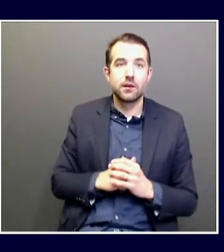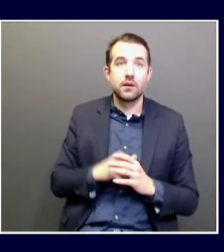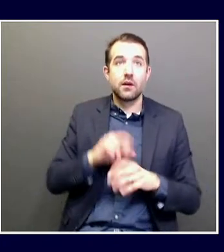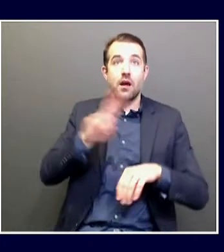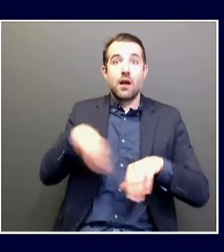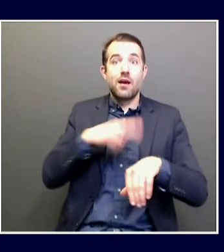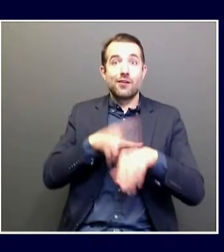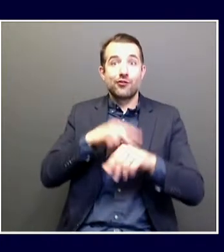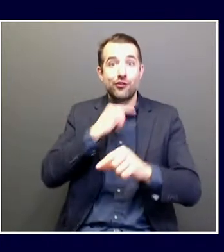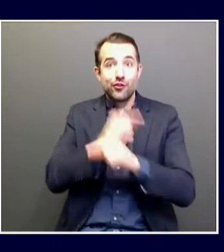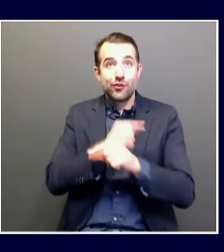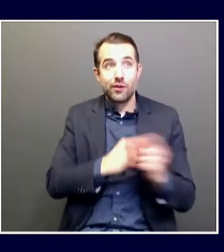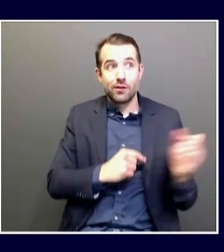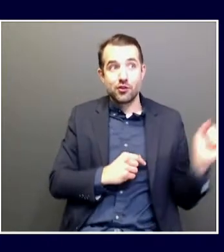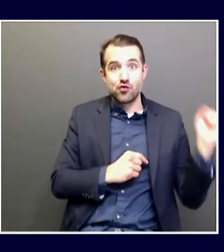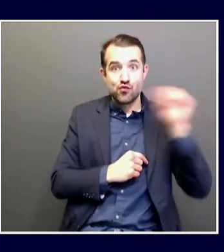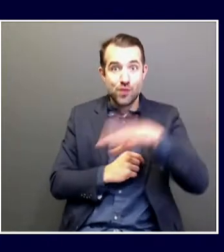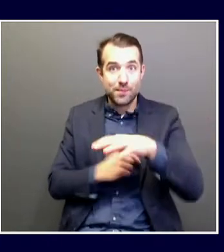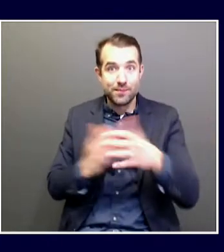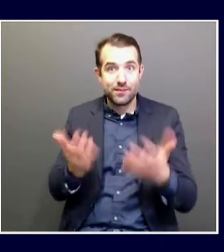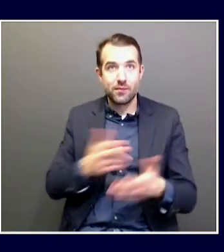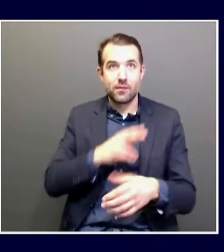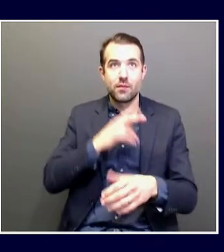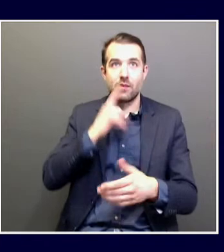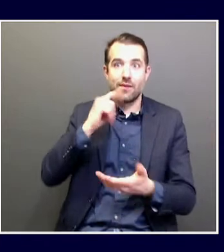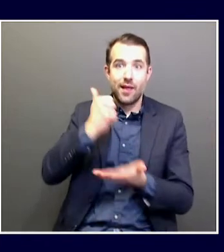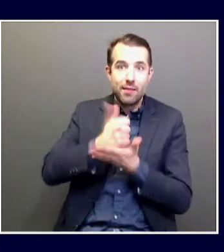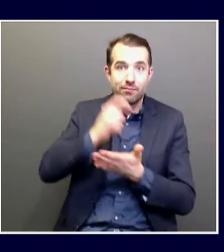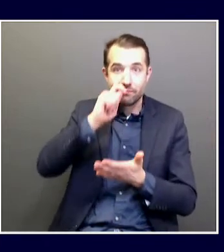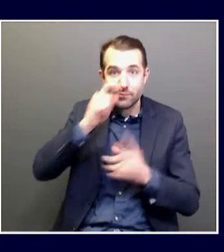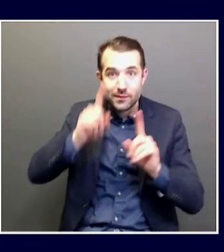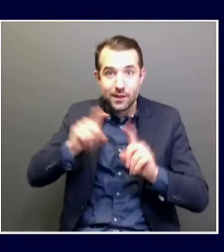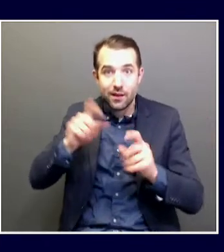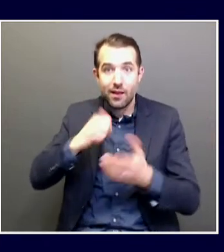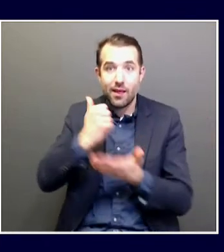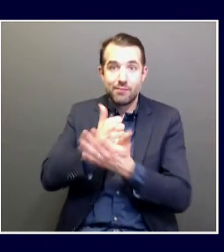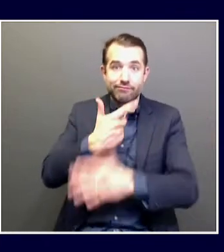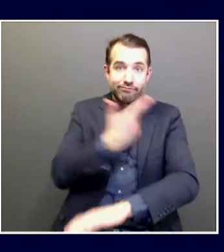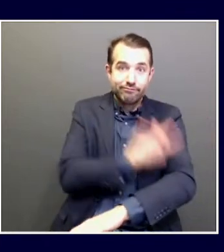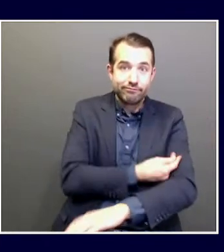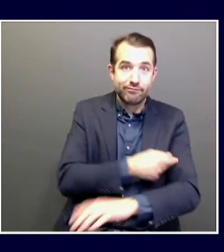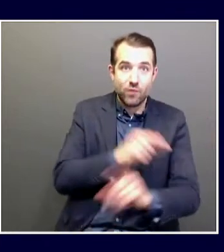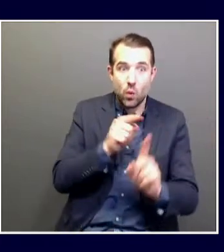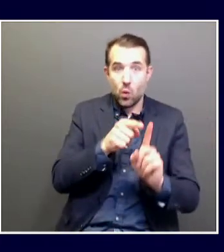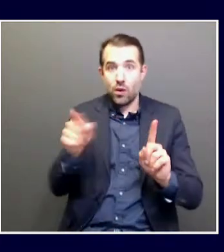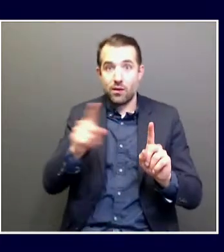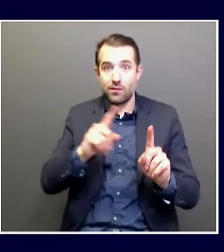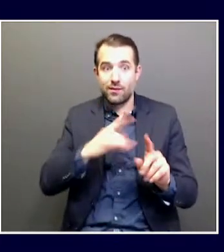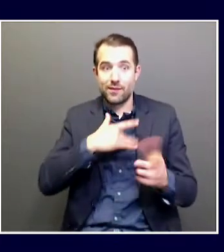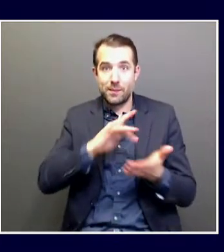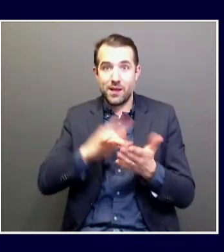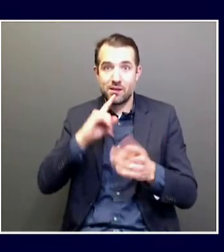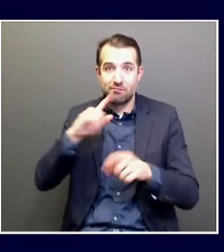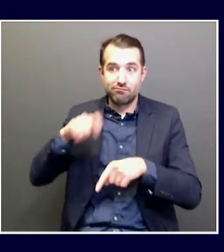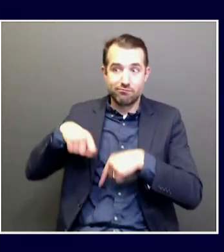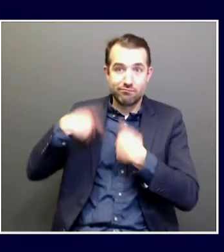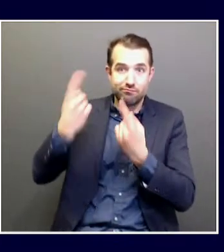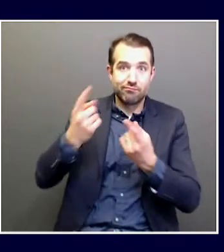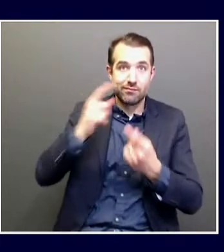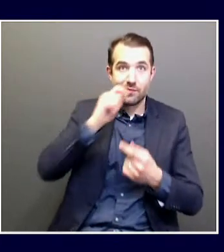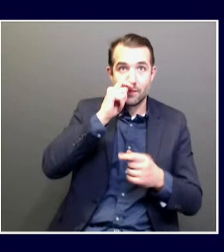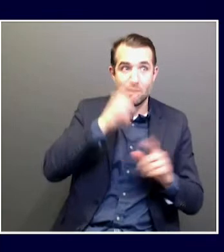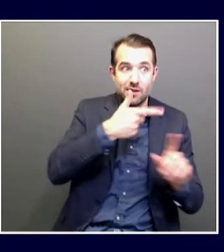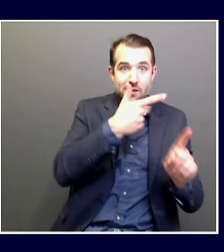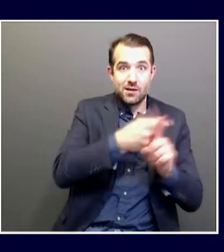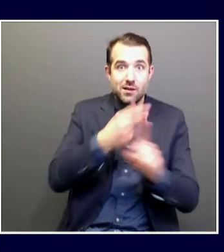hospitals or nursing facilities or other types of healthcare settings. And we also are focused on behavioral health. How do we make sure that we maintain that